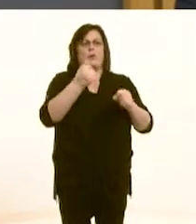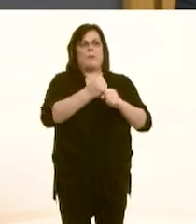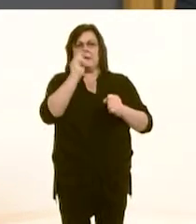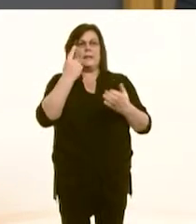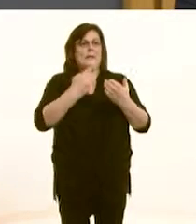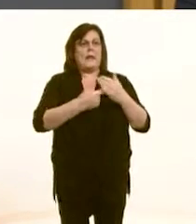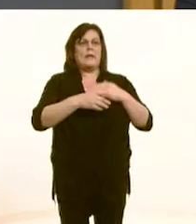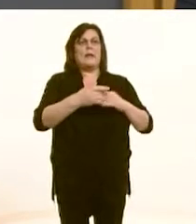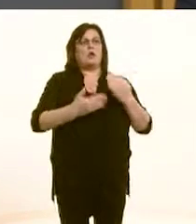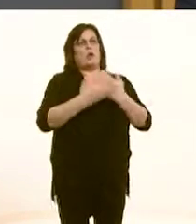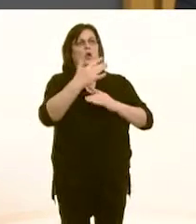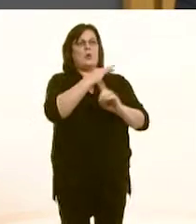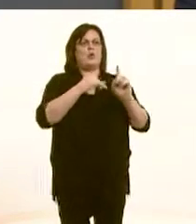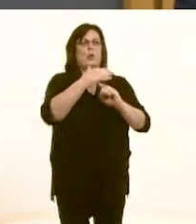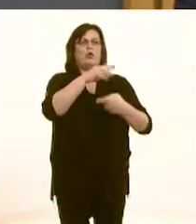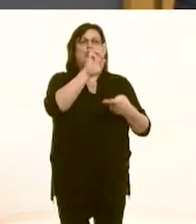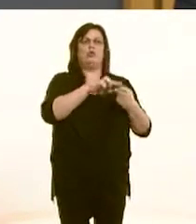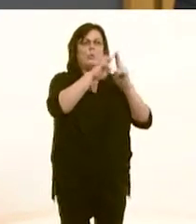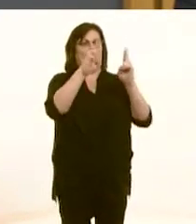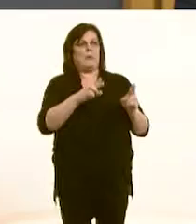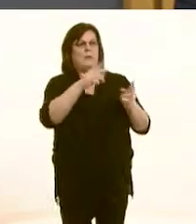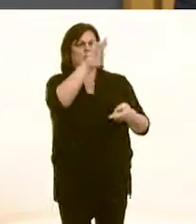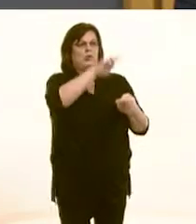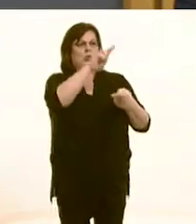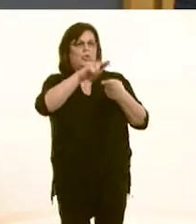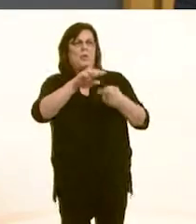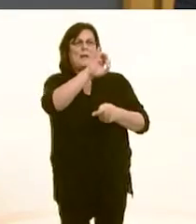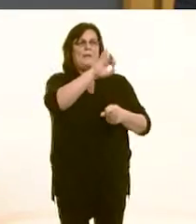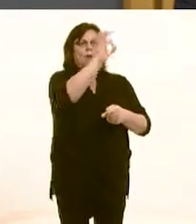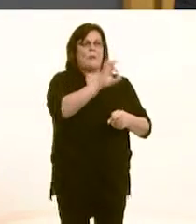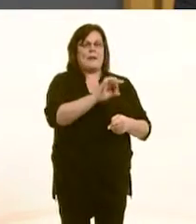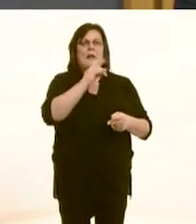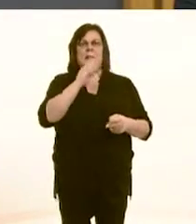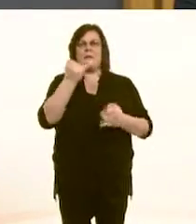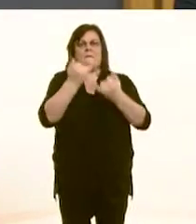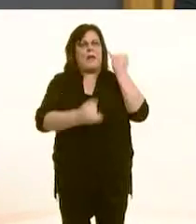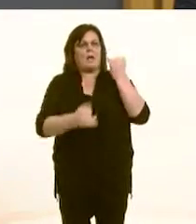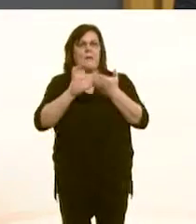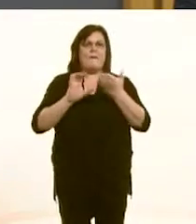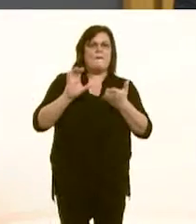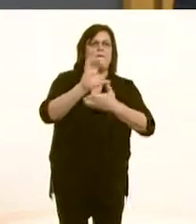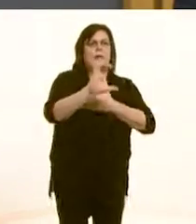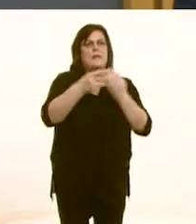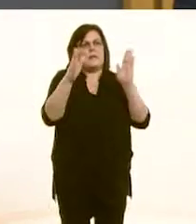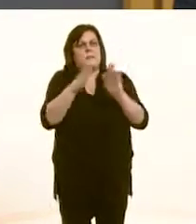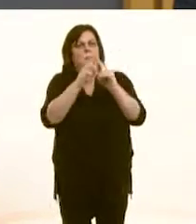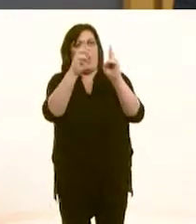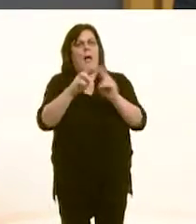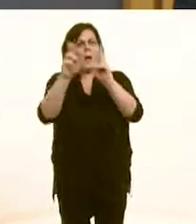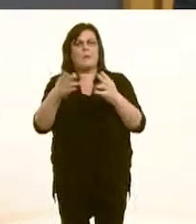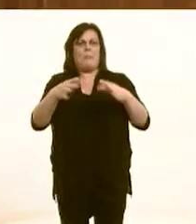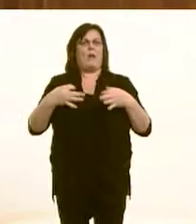social housing by 70% and fail to invest in smaller homes until after the changes had come into